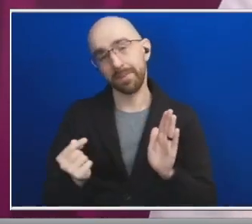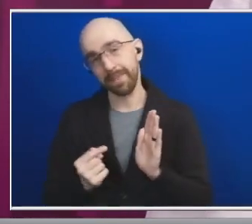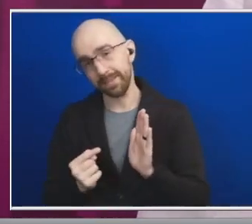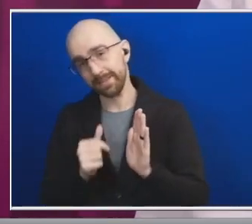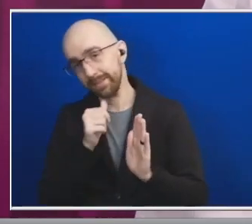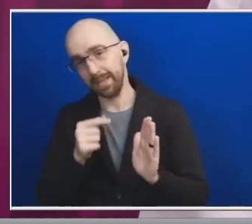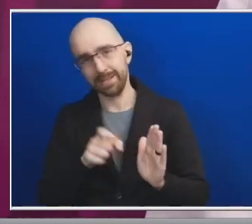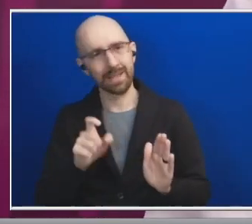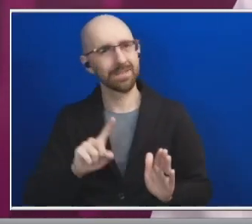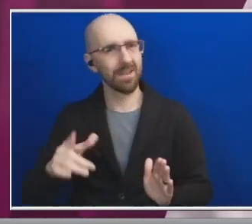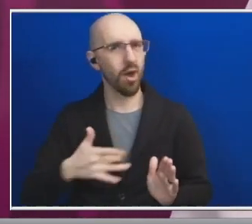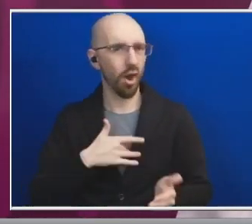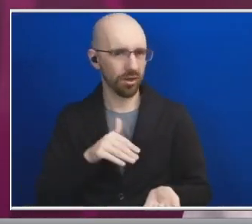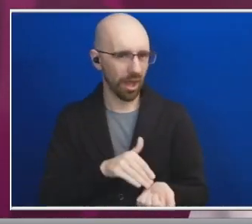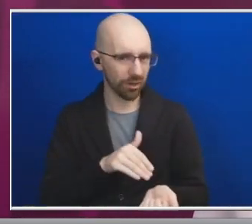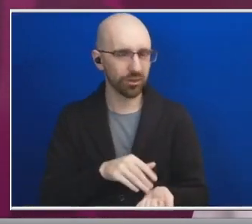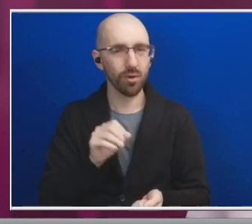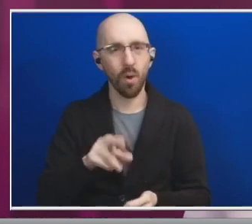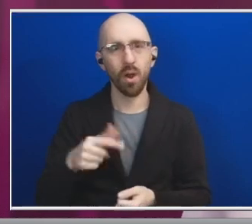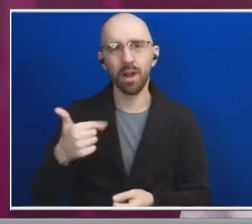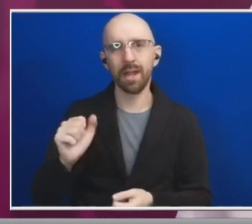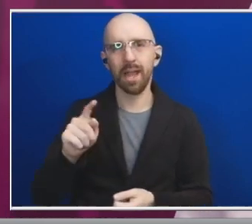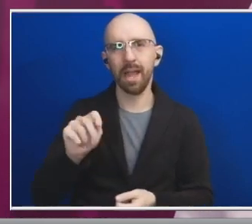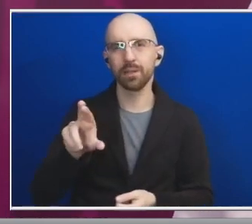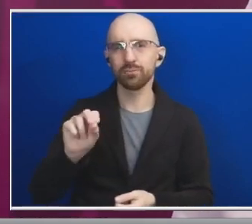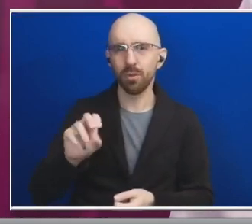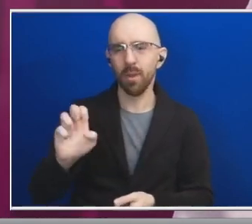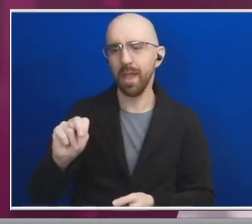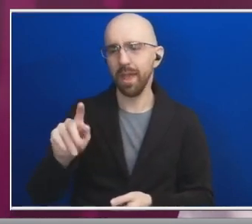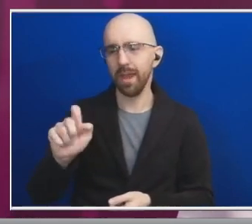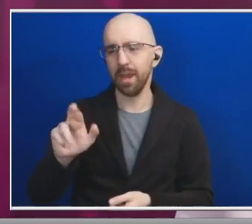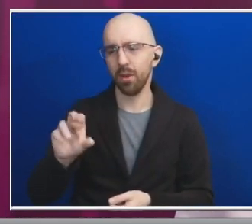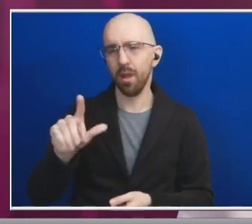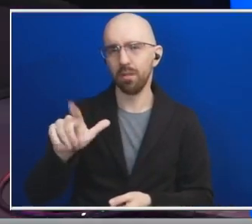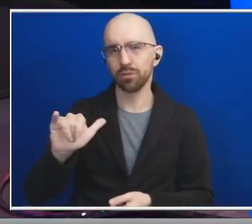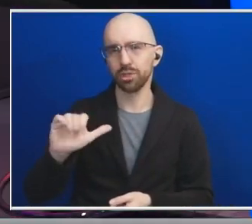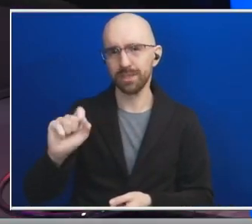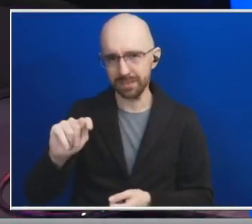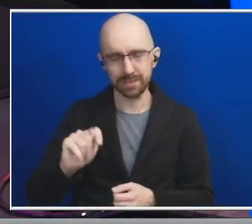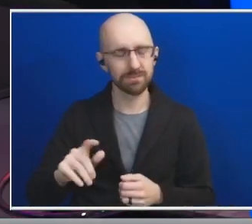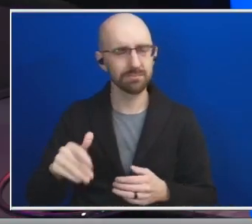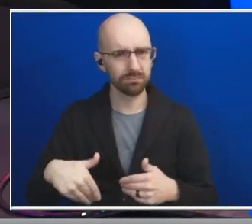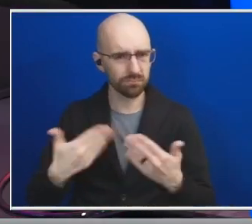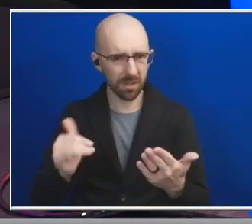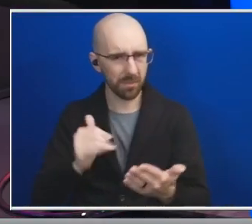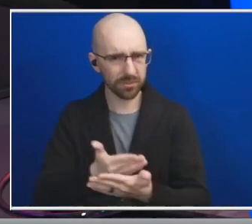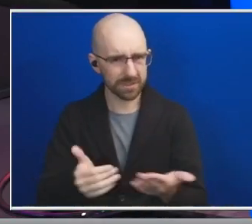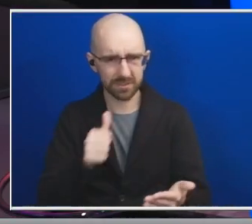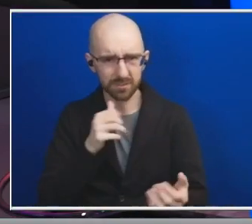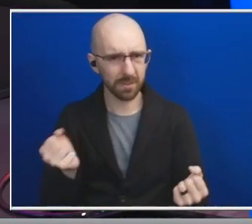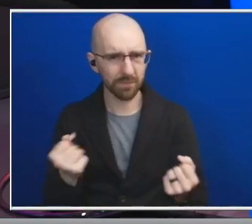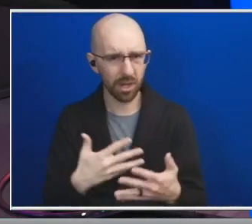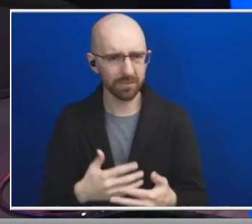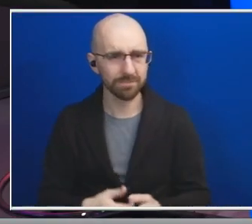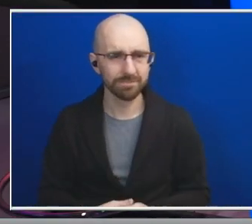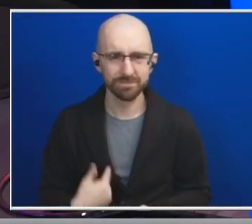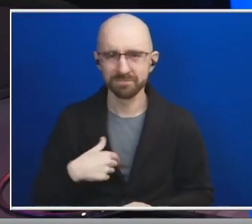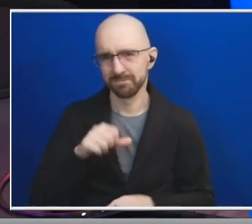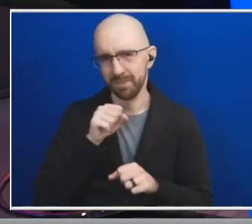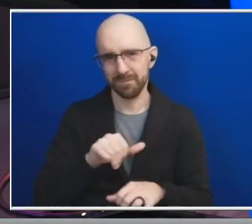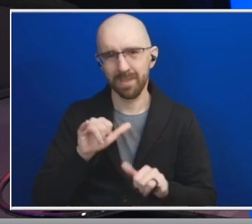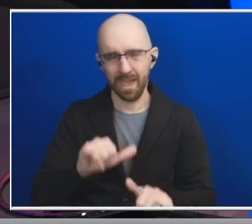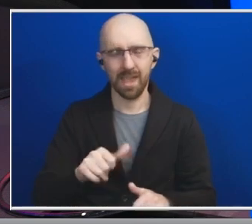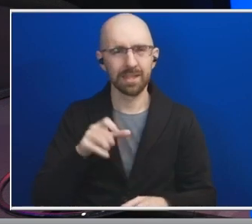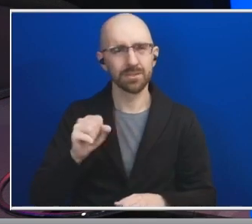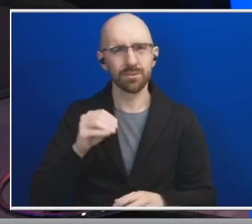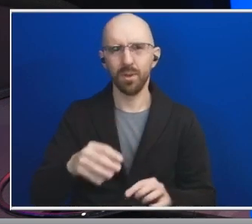you need to go to your gastroenterologist. But don't be afraid to bring those things up. I love that, and that's so on point.